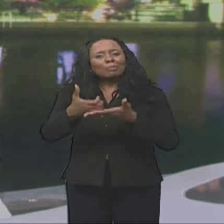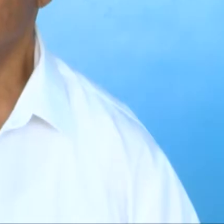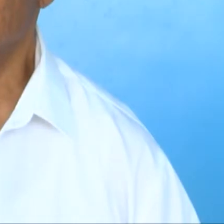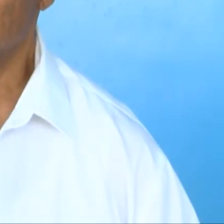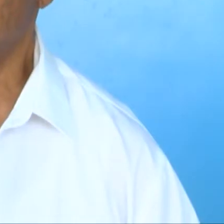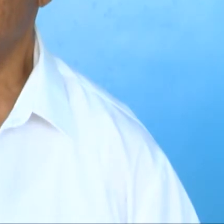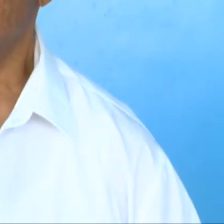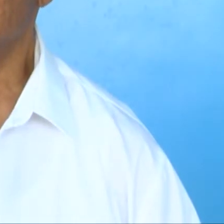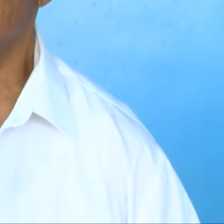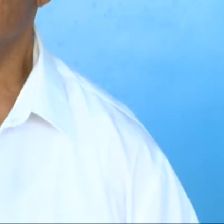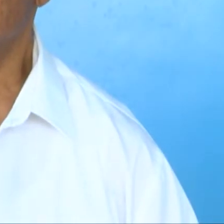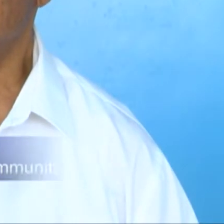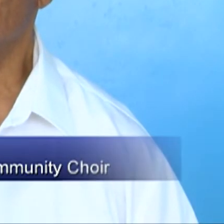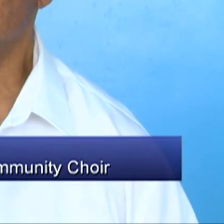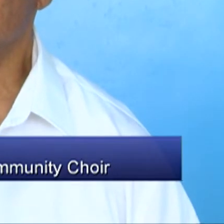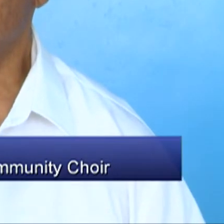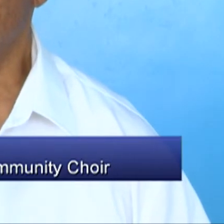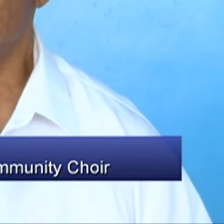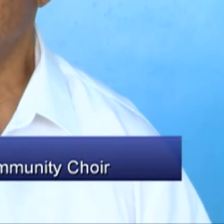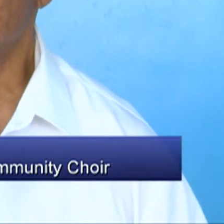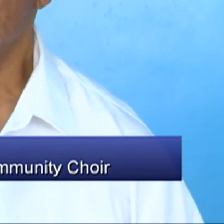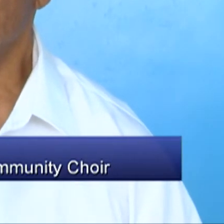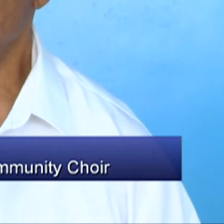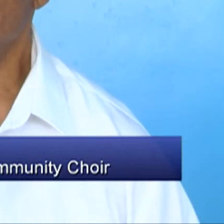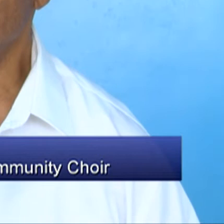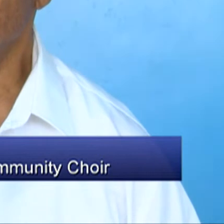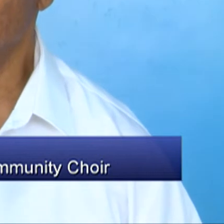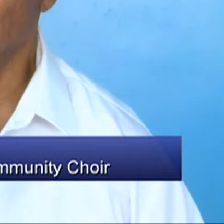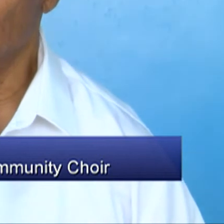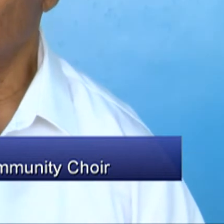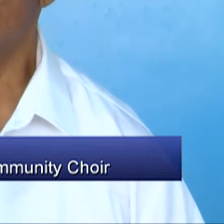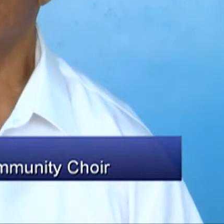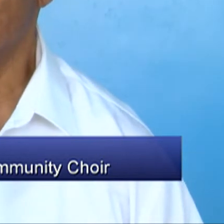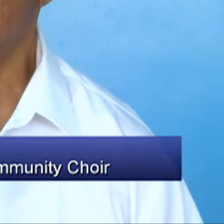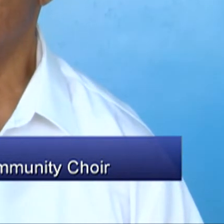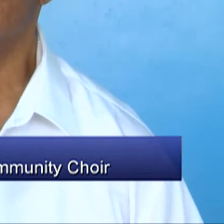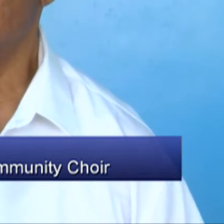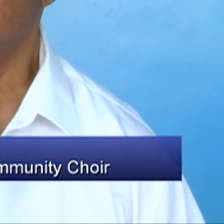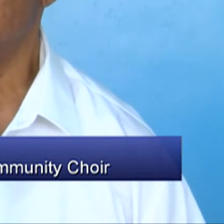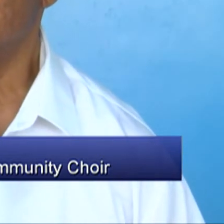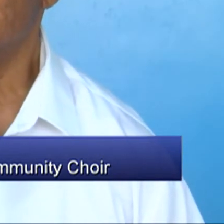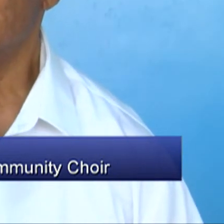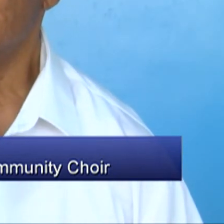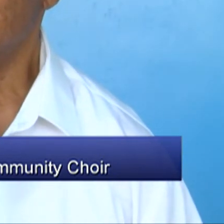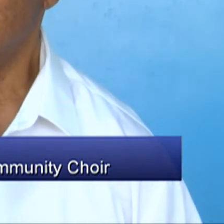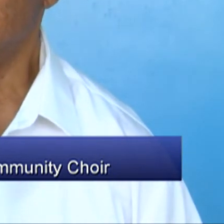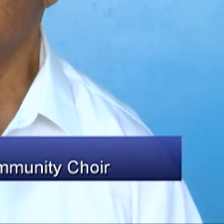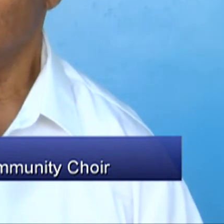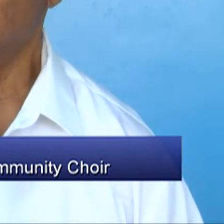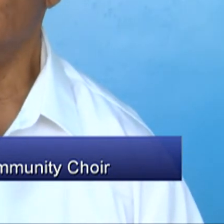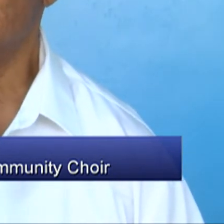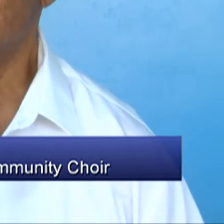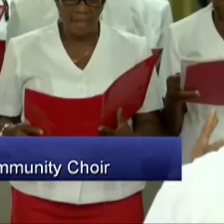Every Easter bank holiday and Christmas bank holiday, we go around to these hospitals